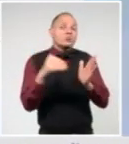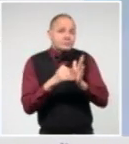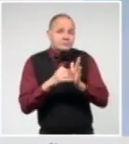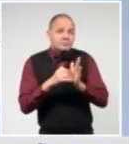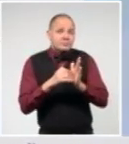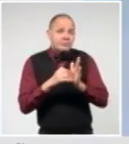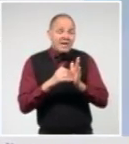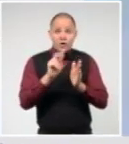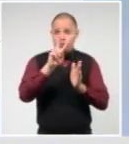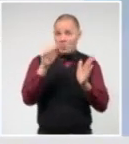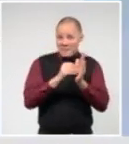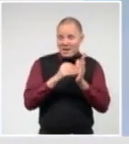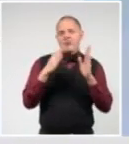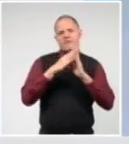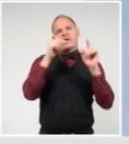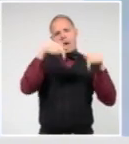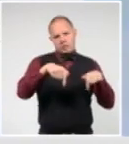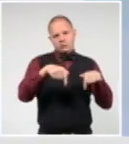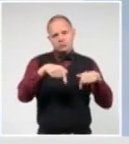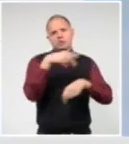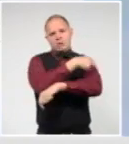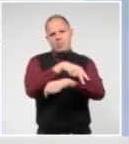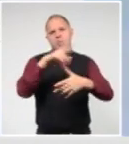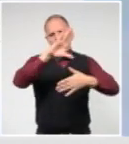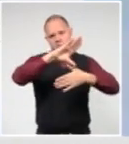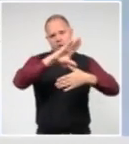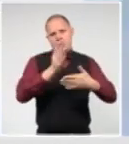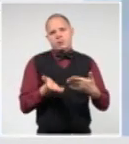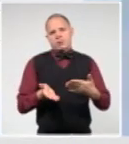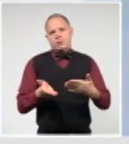512,221 and a mortality rate of